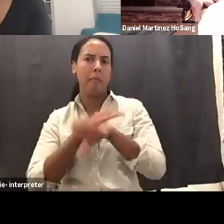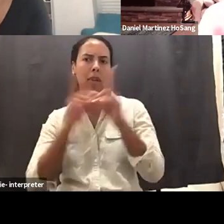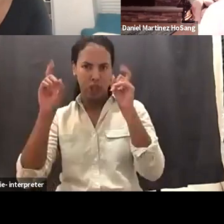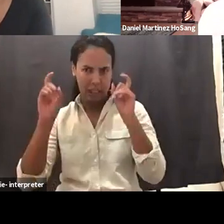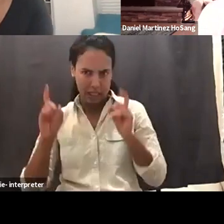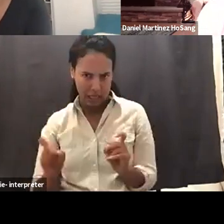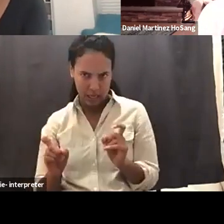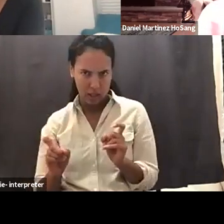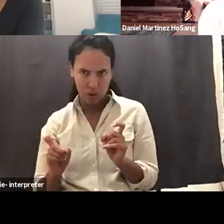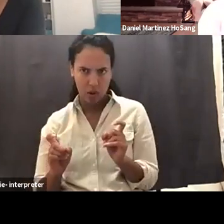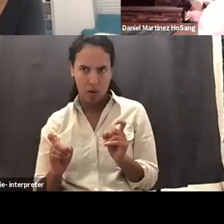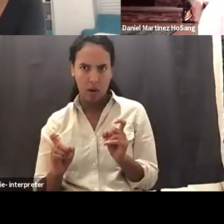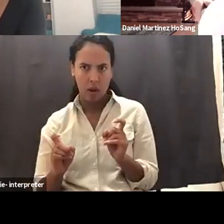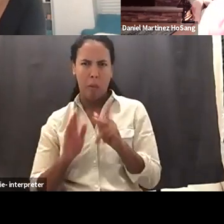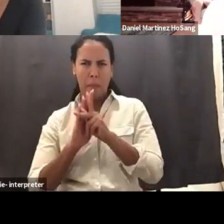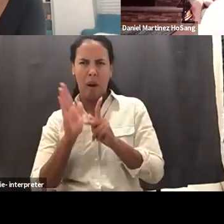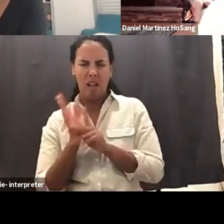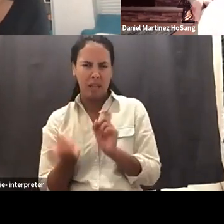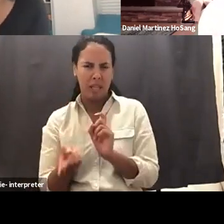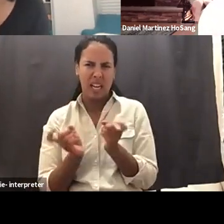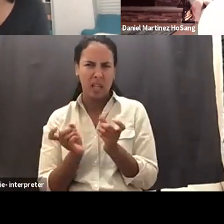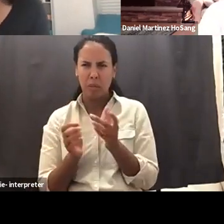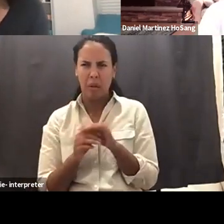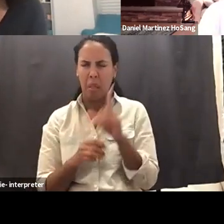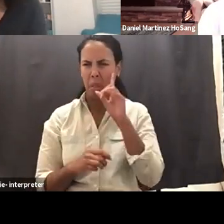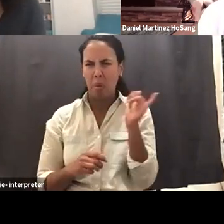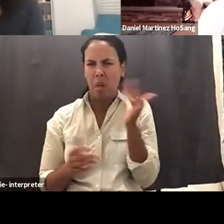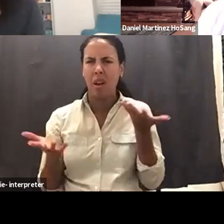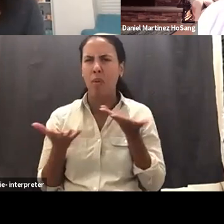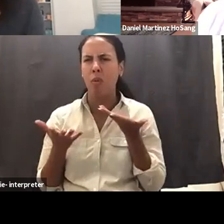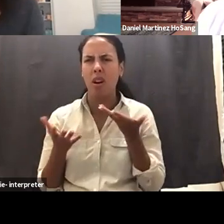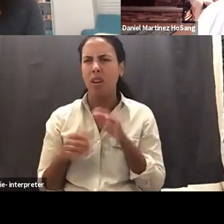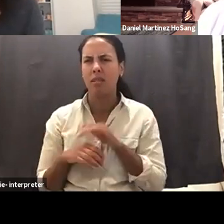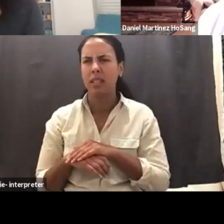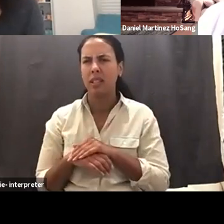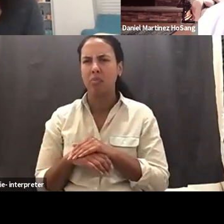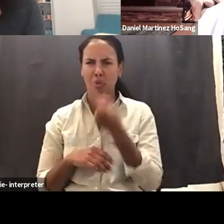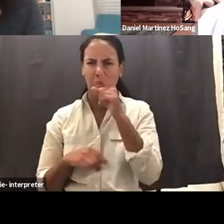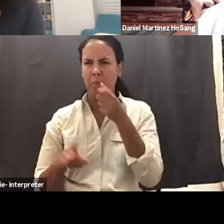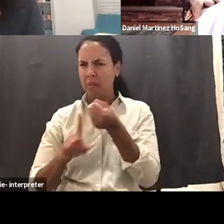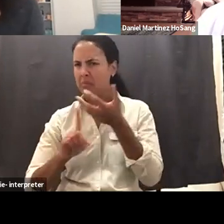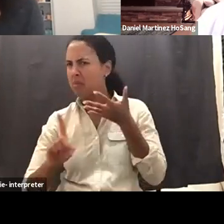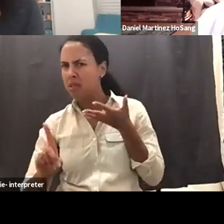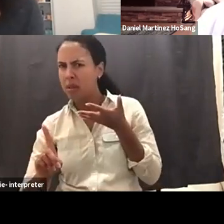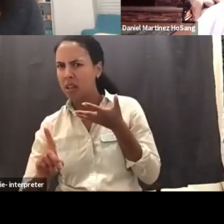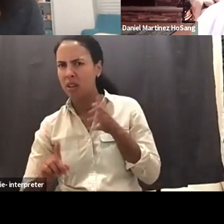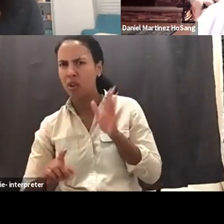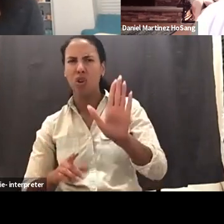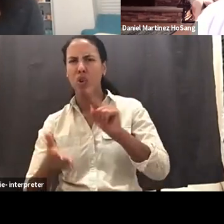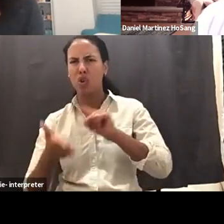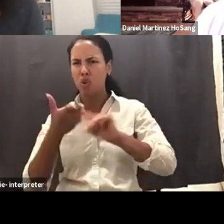what some of those policy changes were that were animating the parents you talked to, and just the research you conducted and what you